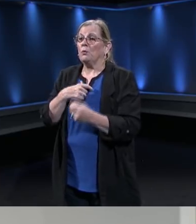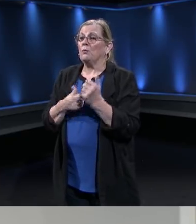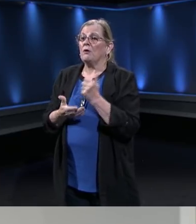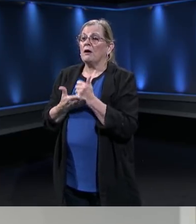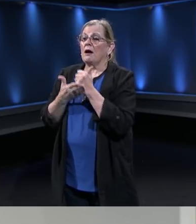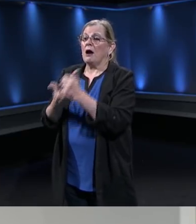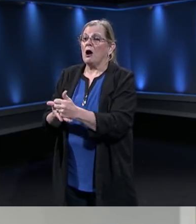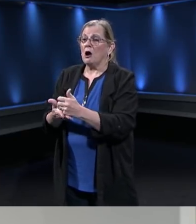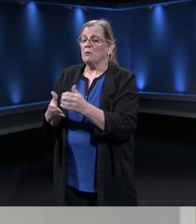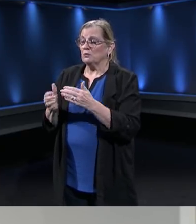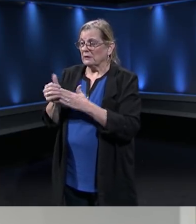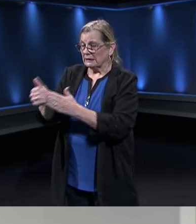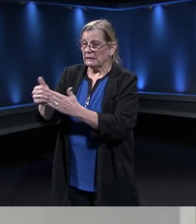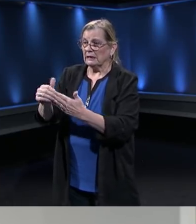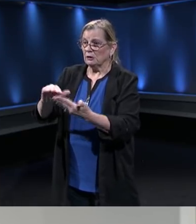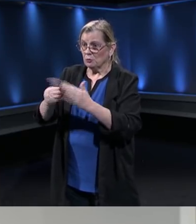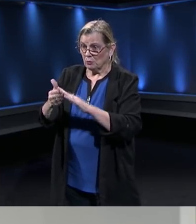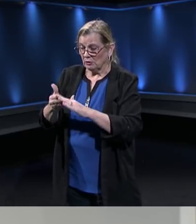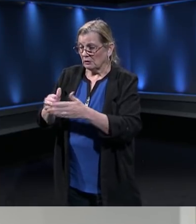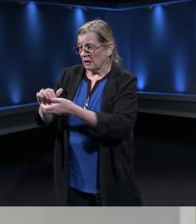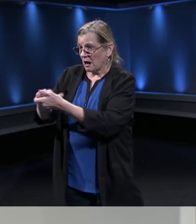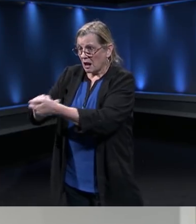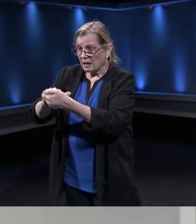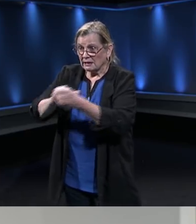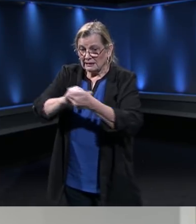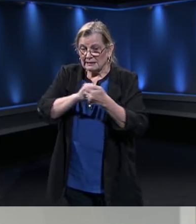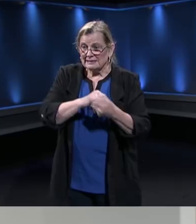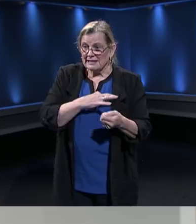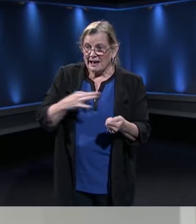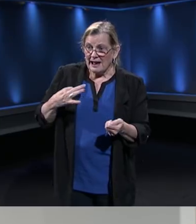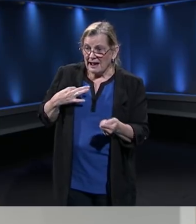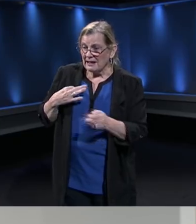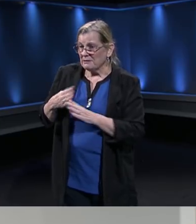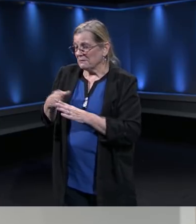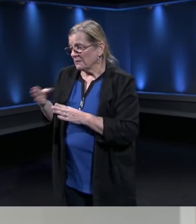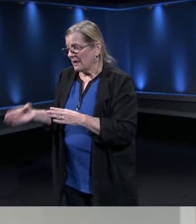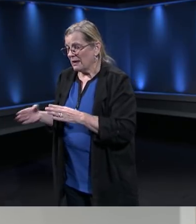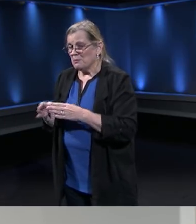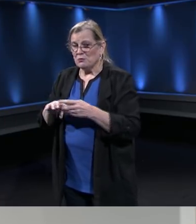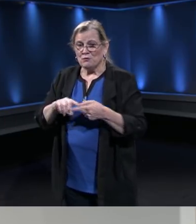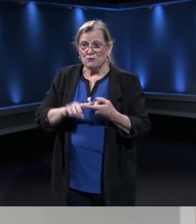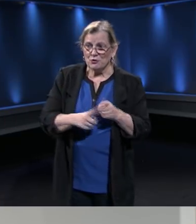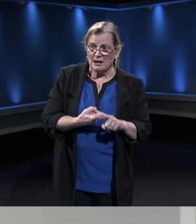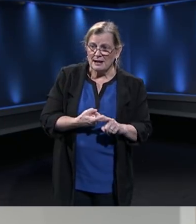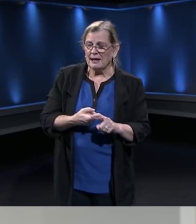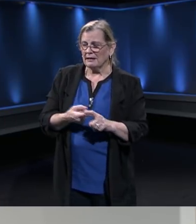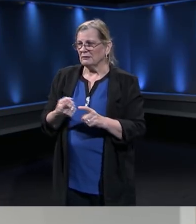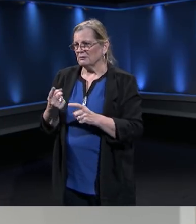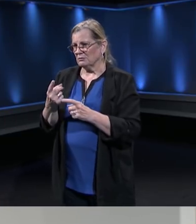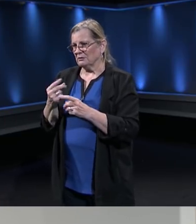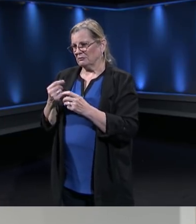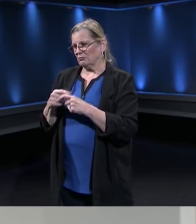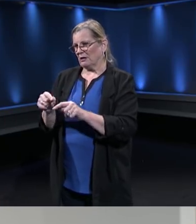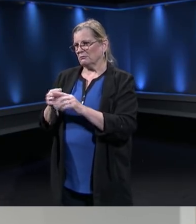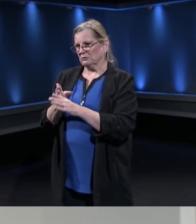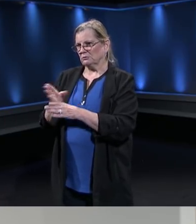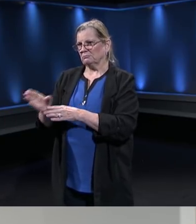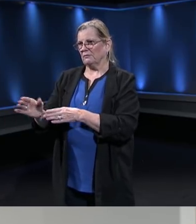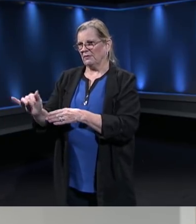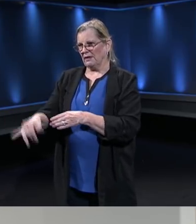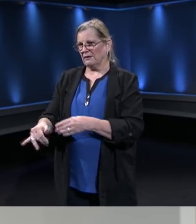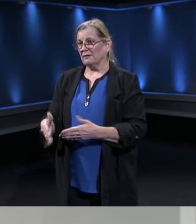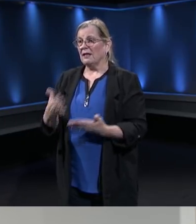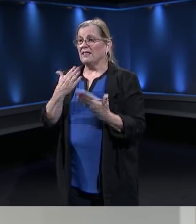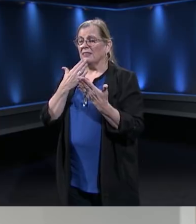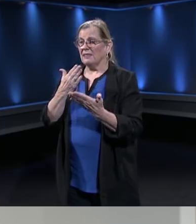all of our colleagues and neighbors and friends, and especially, of course, our students. So thank you, Claudia, for sharing everything that you guys are doing. Let's take